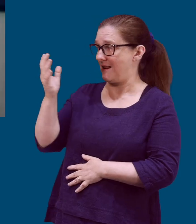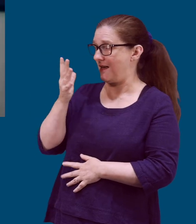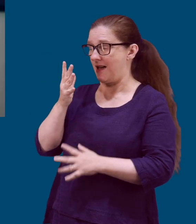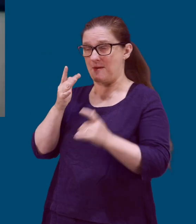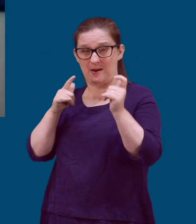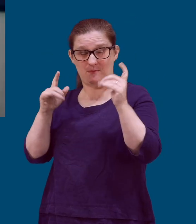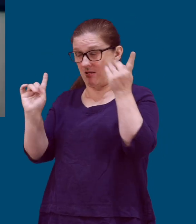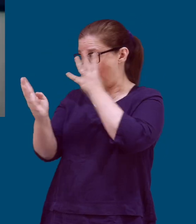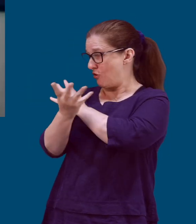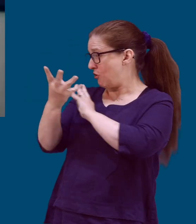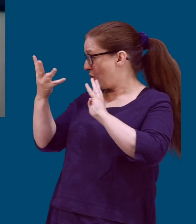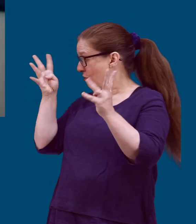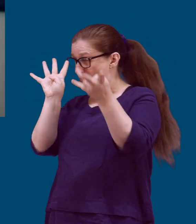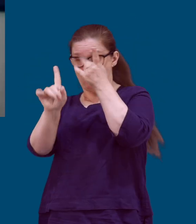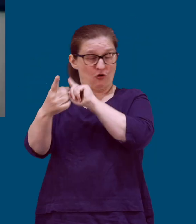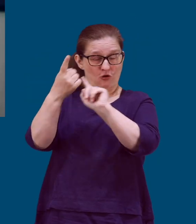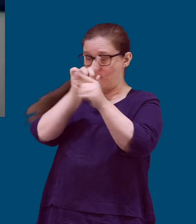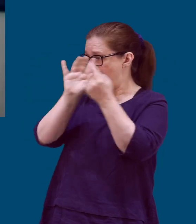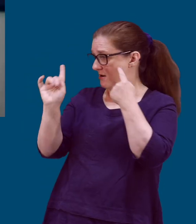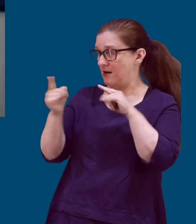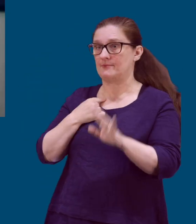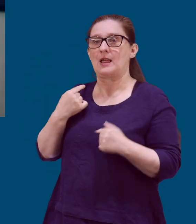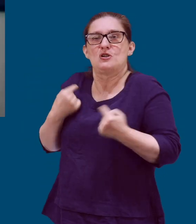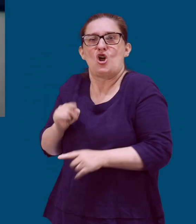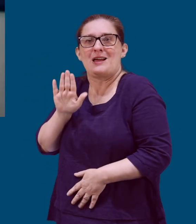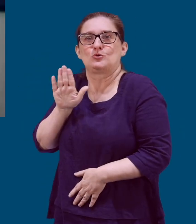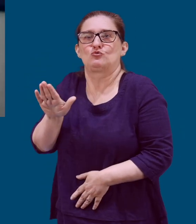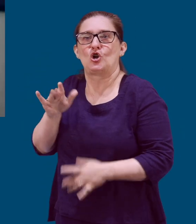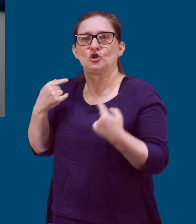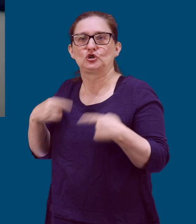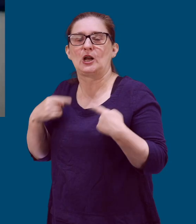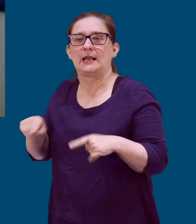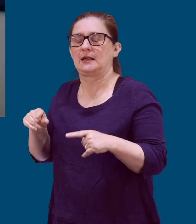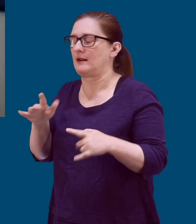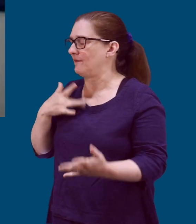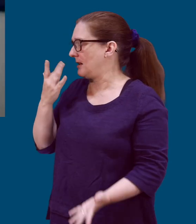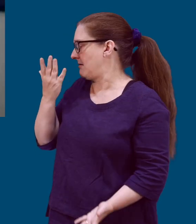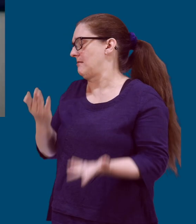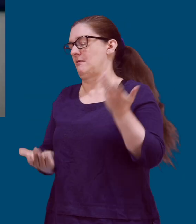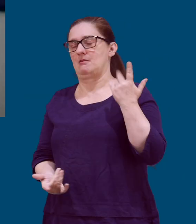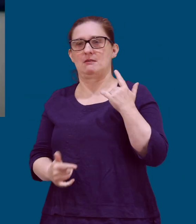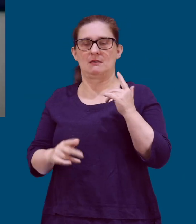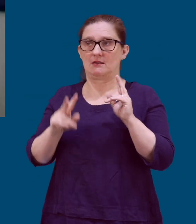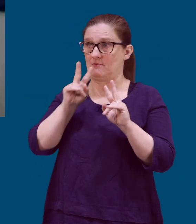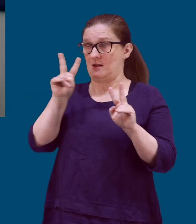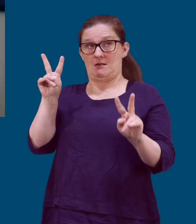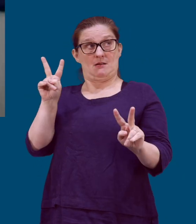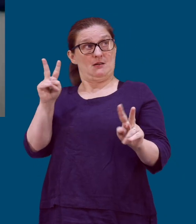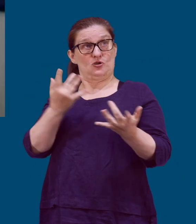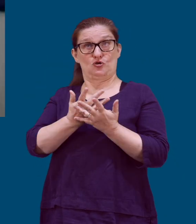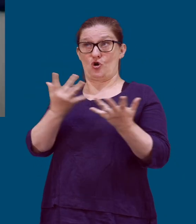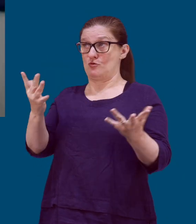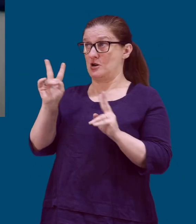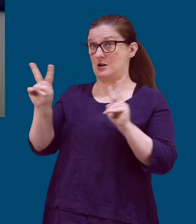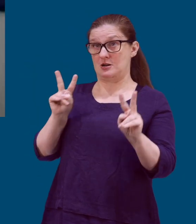in different directions, and I am not allowed to touch anything. I feel thrown off balance. My vision is assaulted by so much